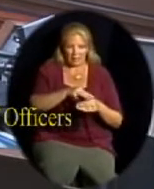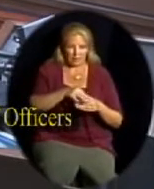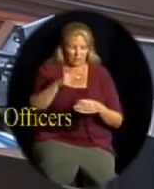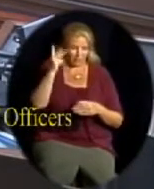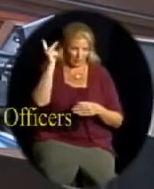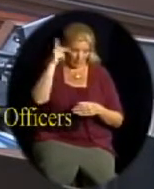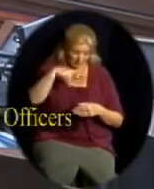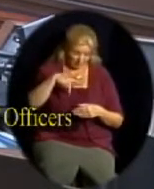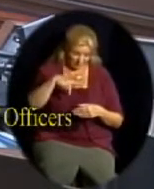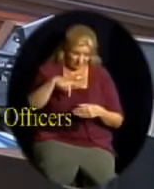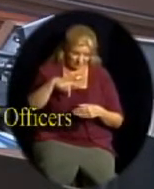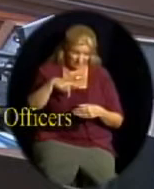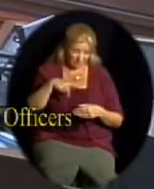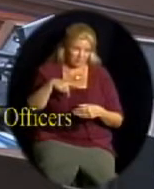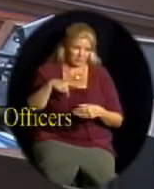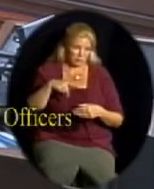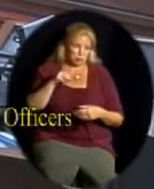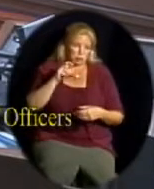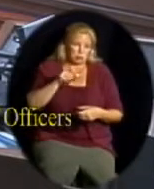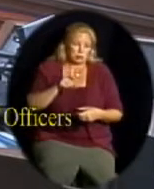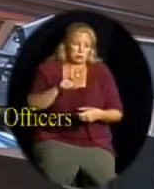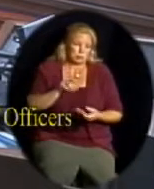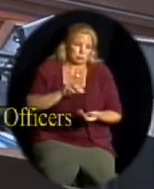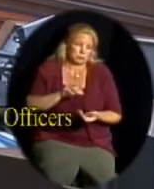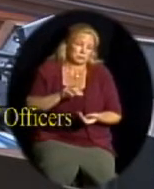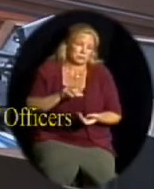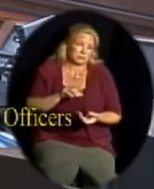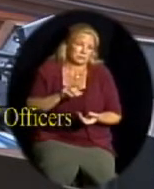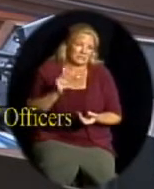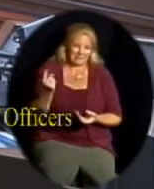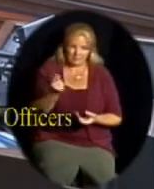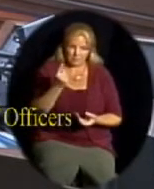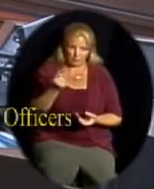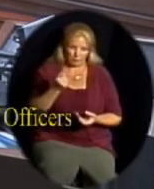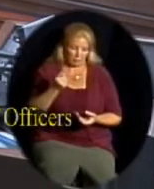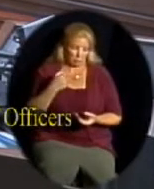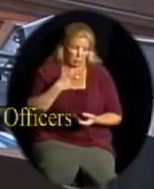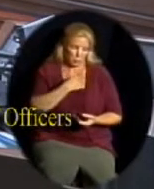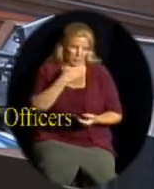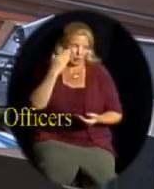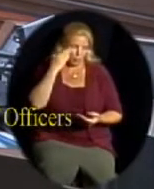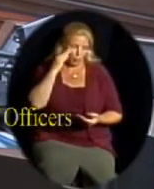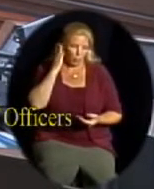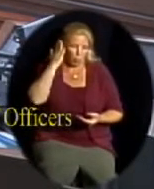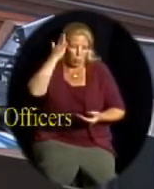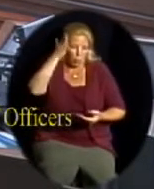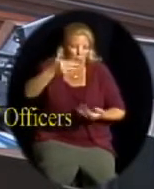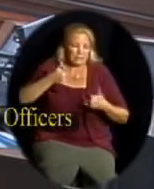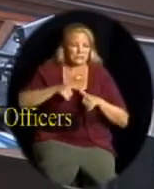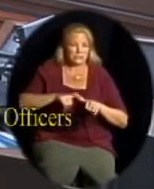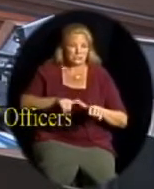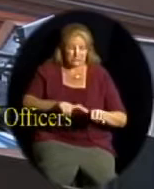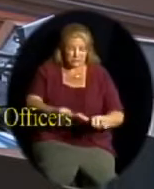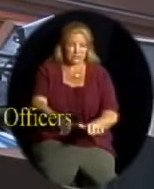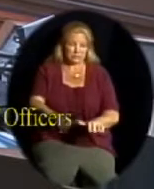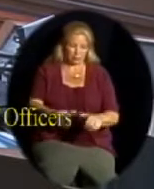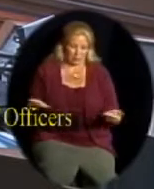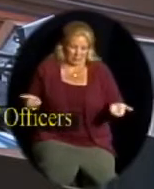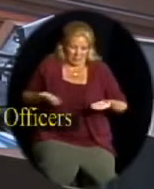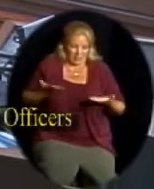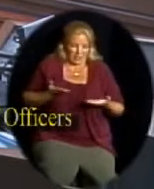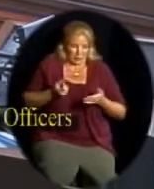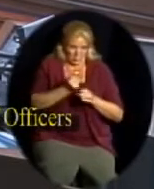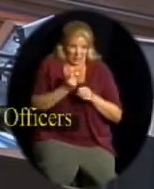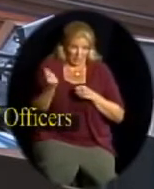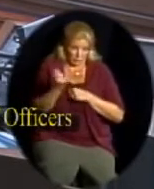still around next year. I don't know that any of us won't be, but there's 3 members that are not up for election.